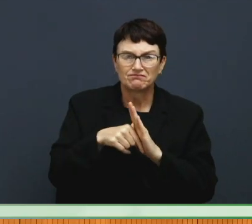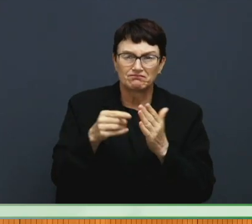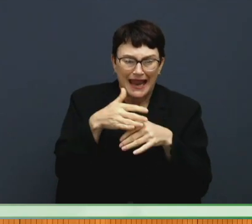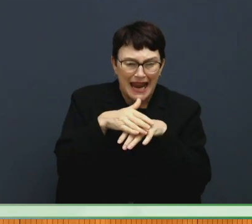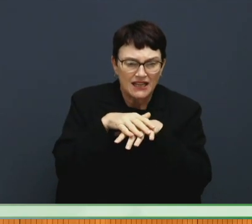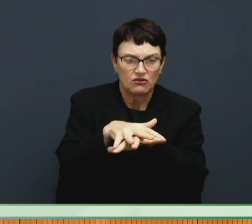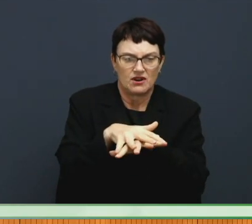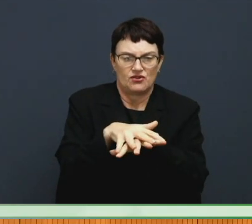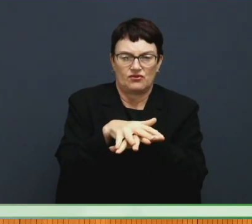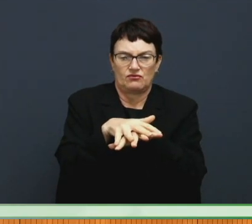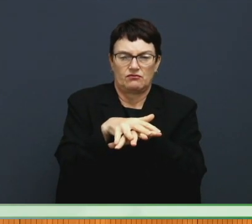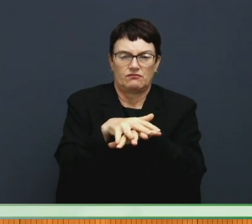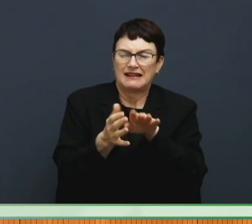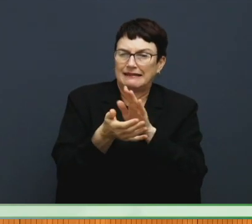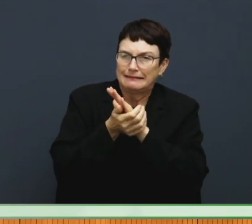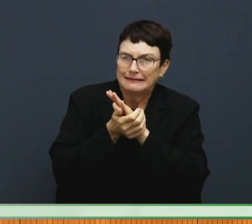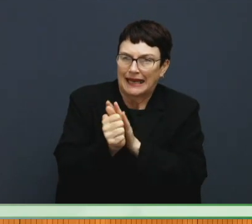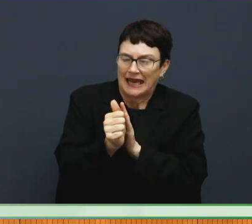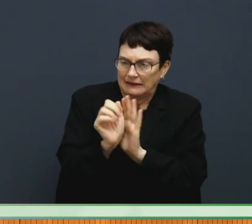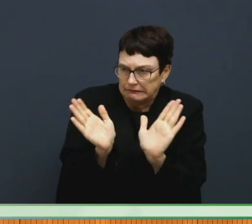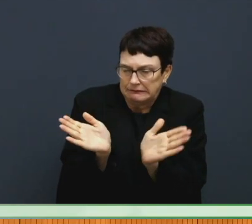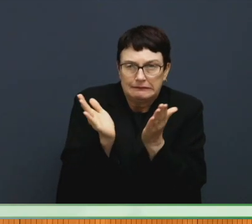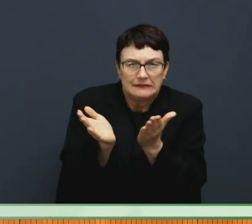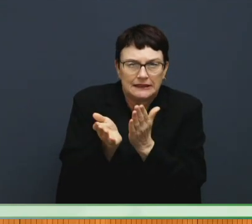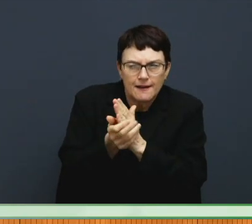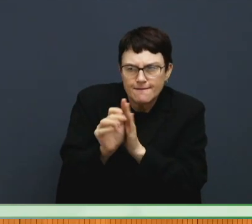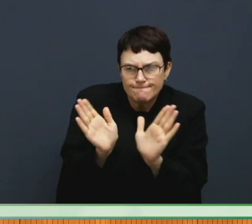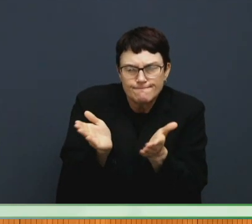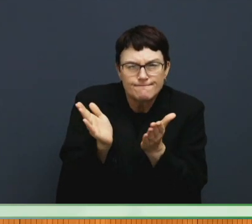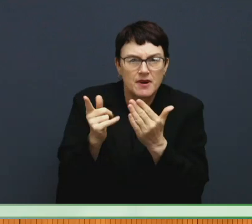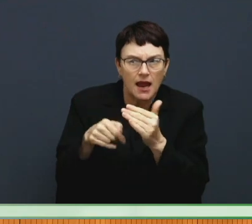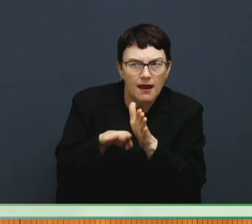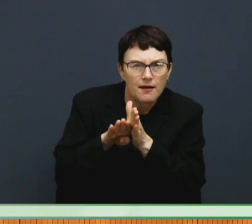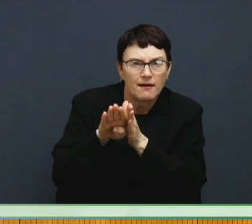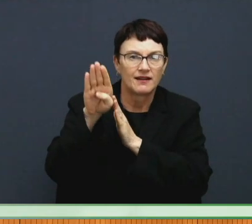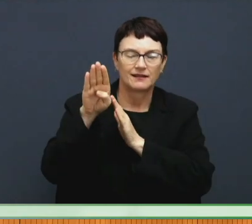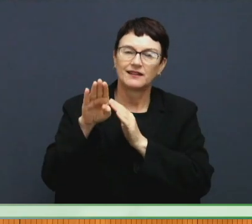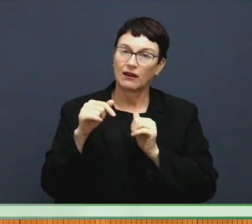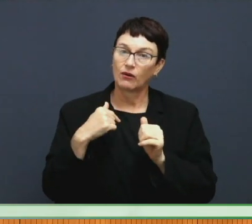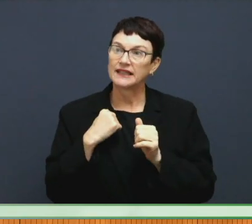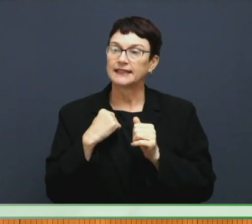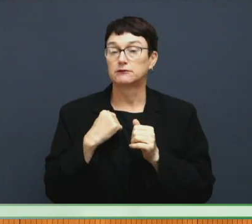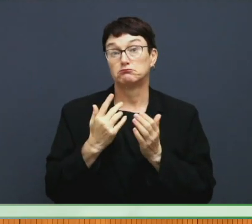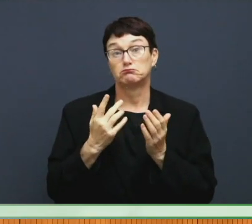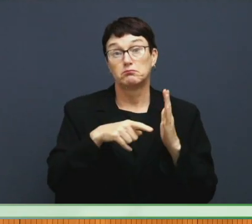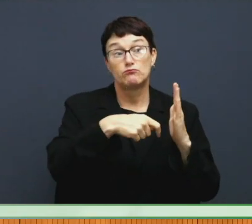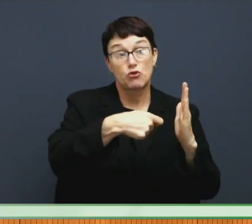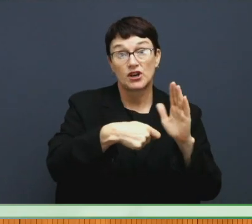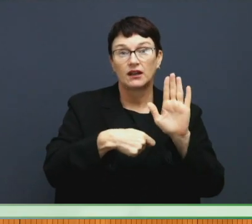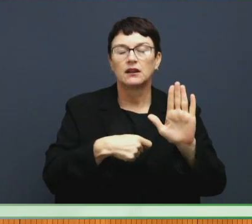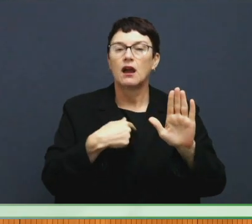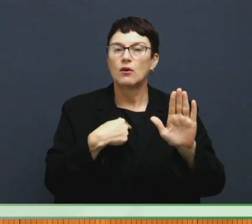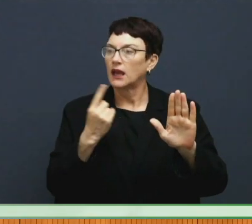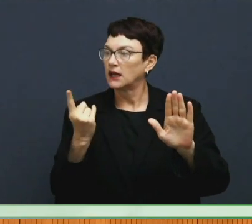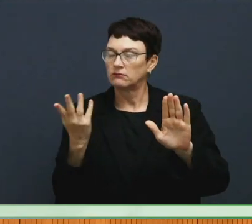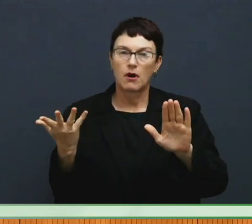organize students to participate in real-world enterprise projects such as UAV field operations